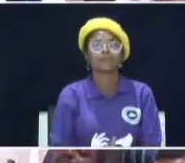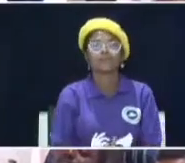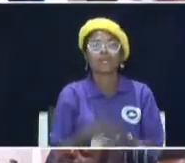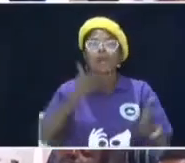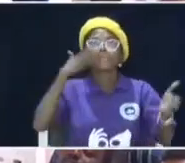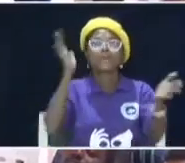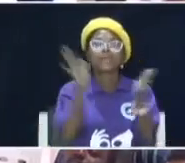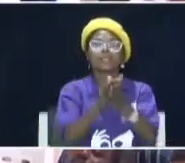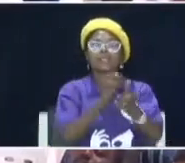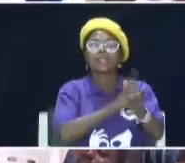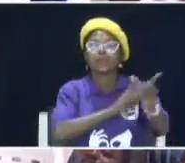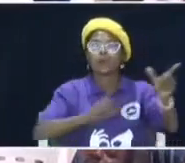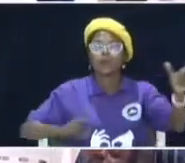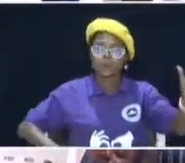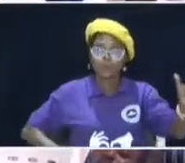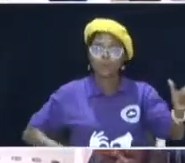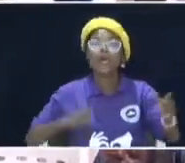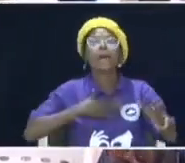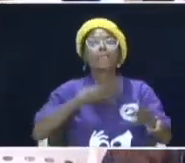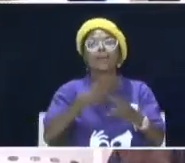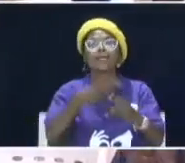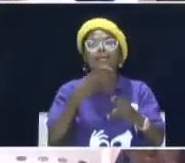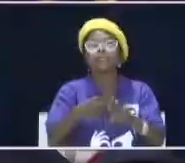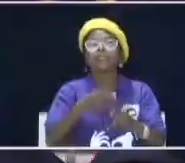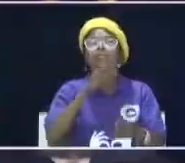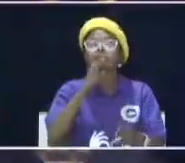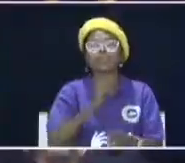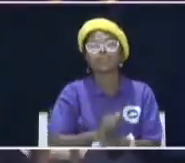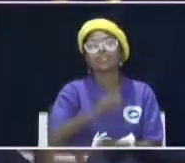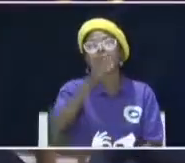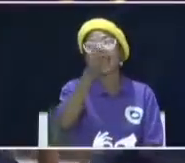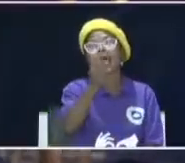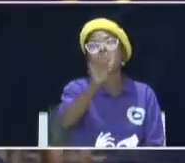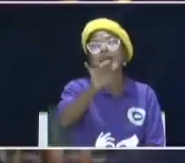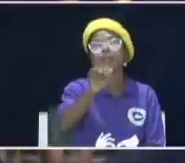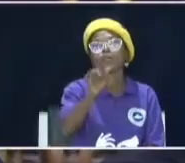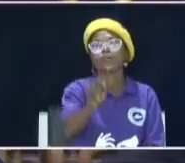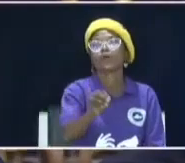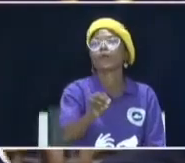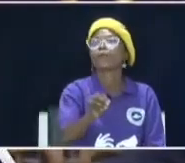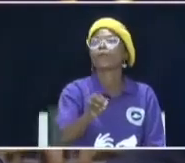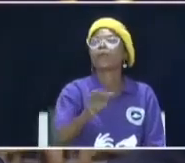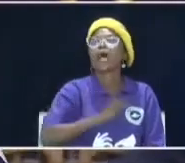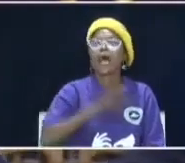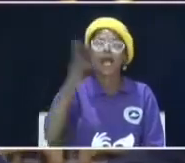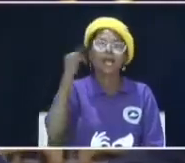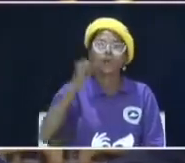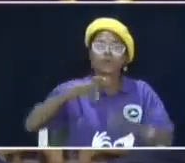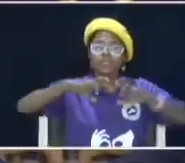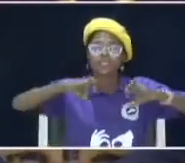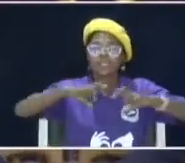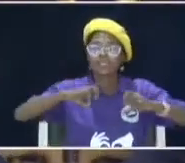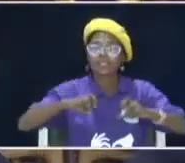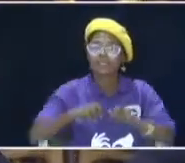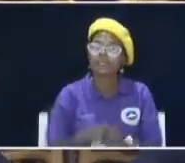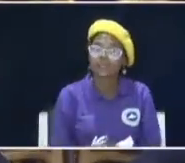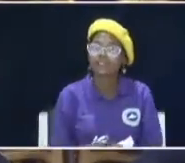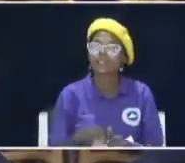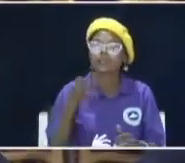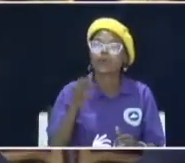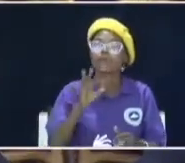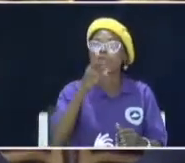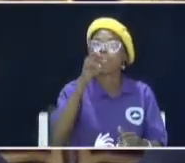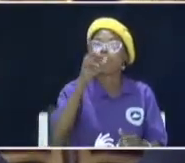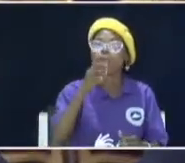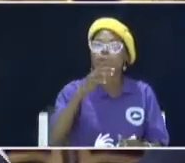Praise the Lord. My name is Deacon Ayoyenka Olagudoye. I was diagnosed of neuropathy, a